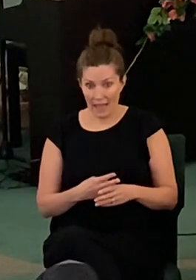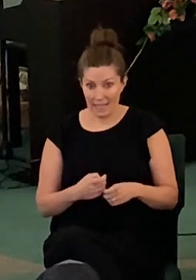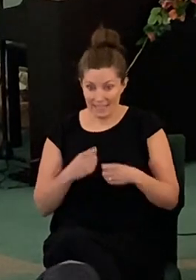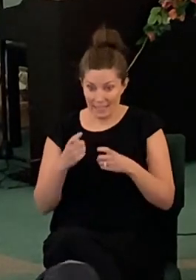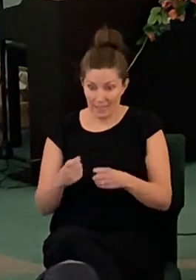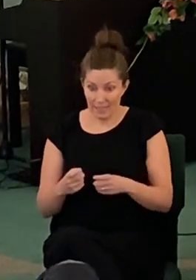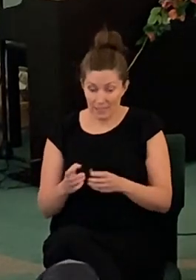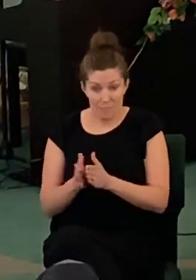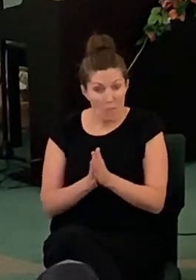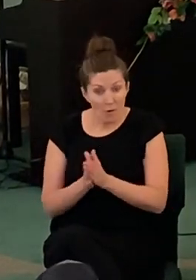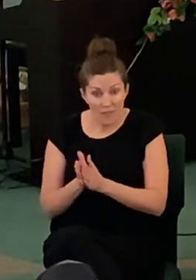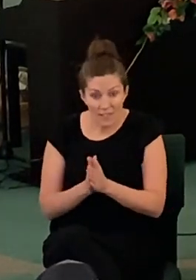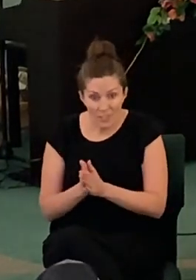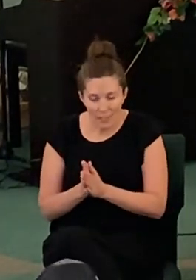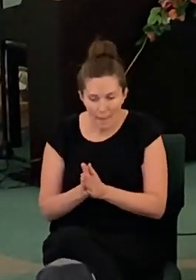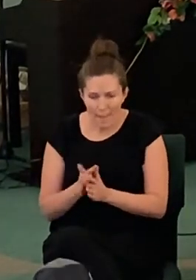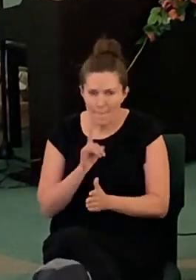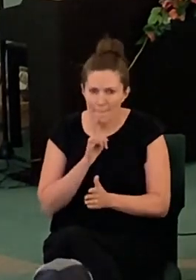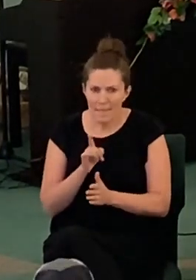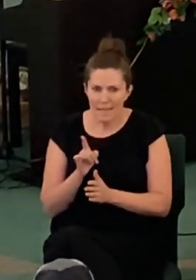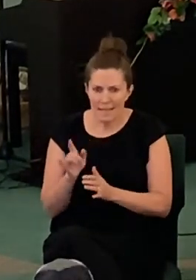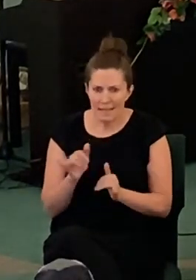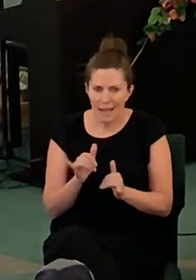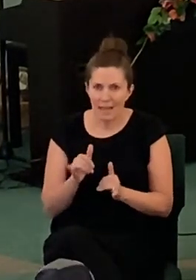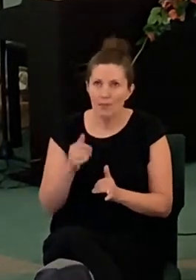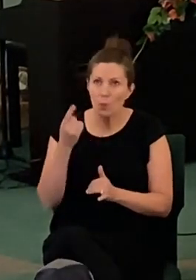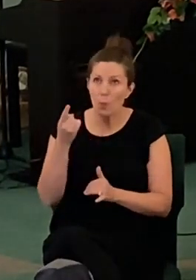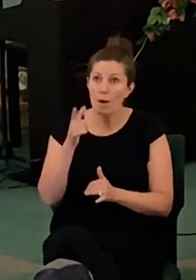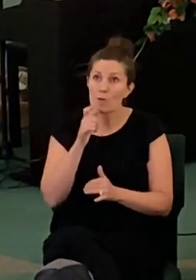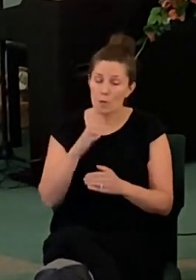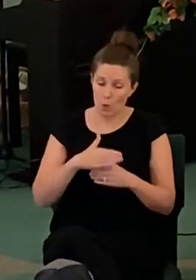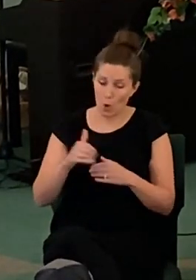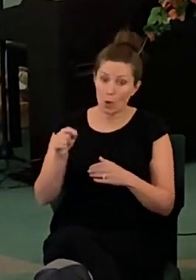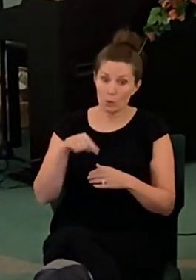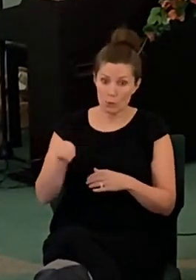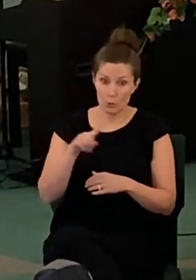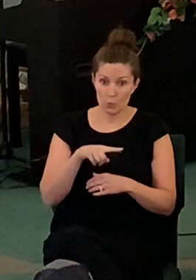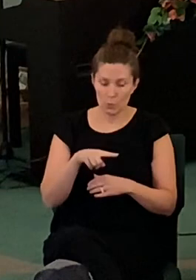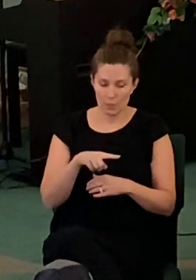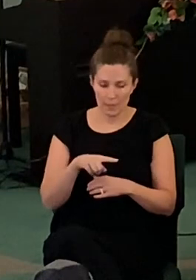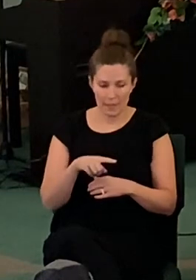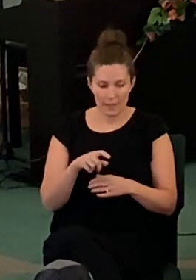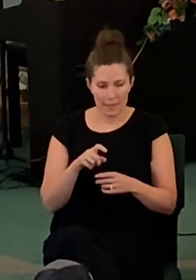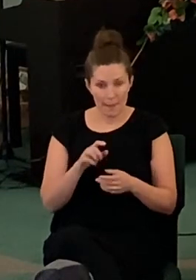16. Be like the one who called you in verse 15. And then it says, because it is